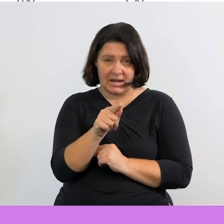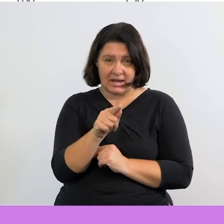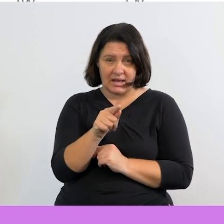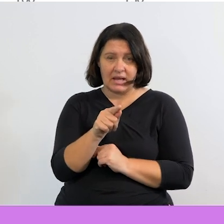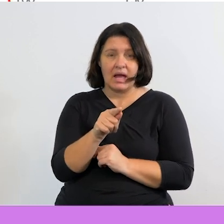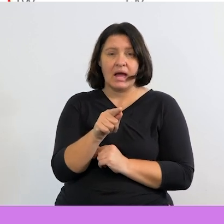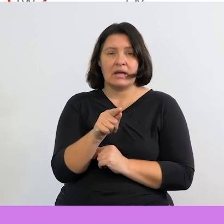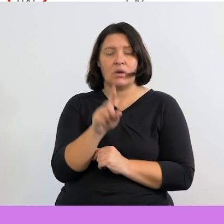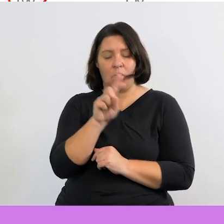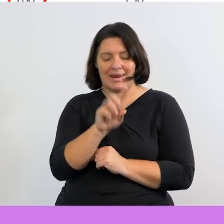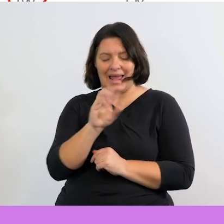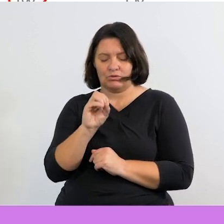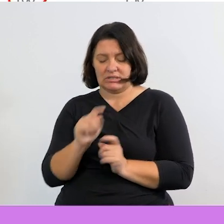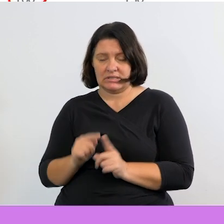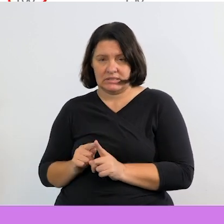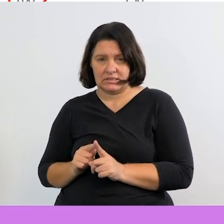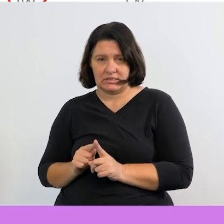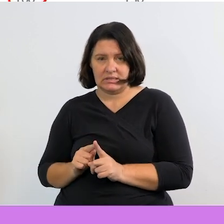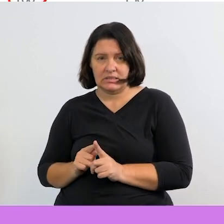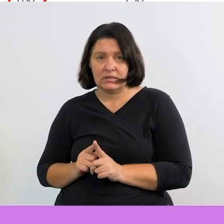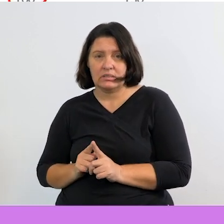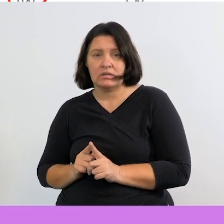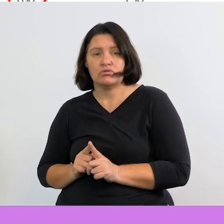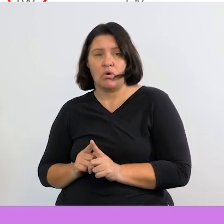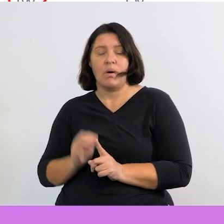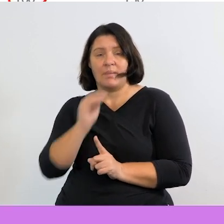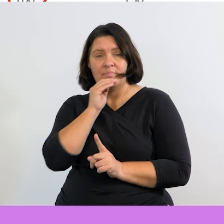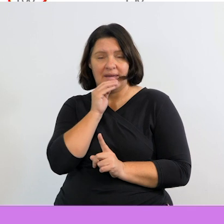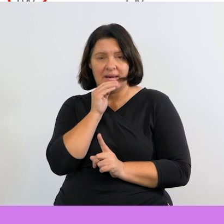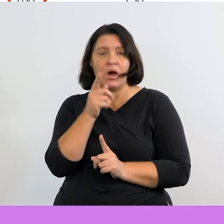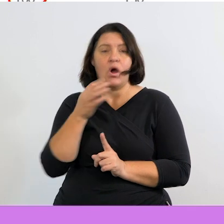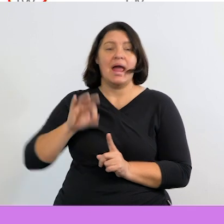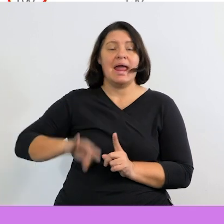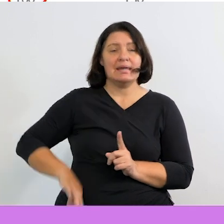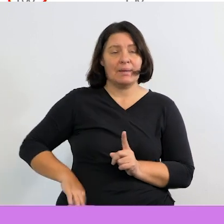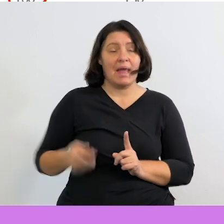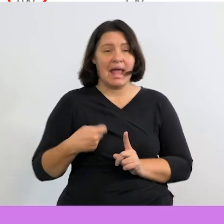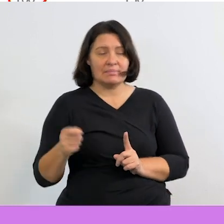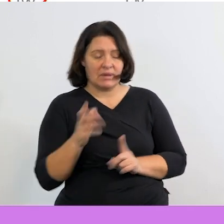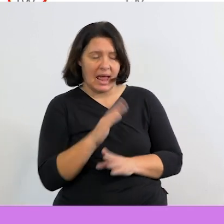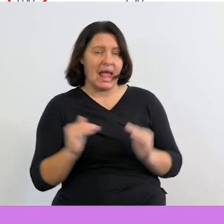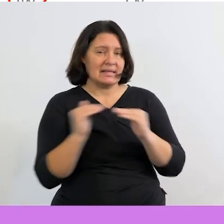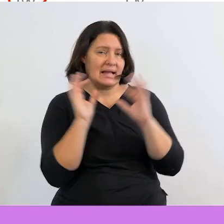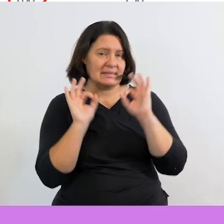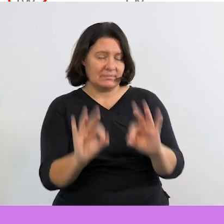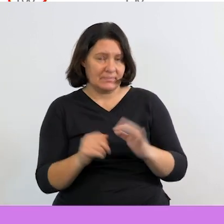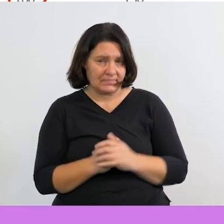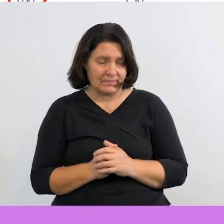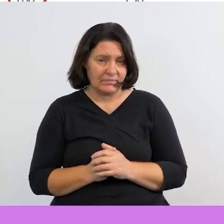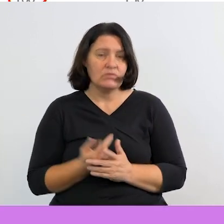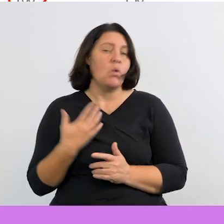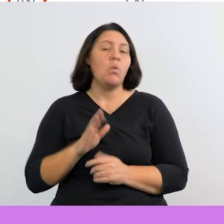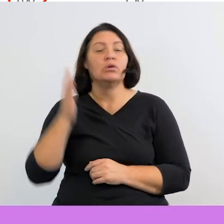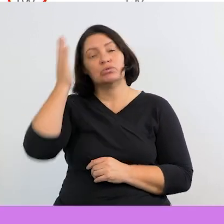point is here at 100 brownies. Right, so meaning at this point in time, her income and expenses are exactly the